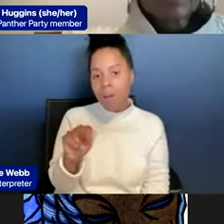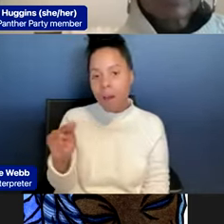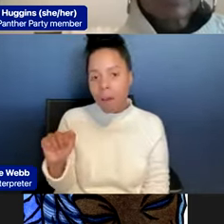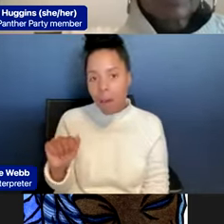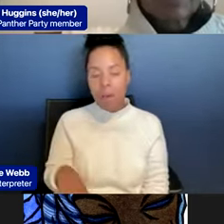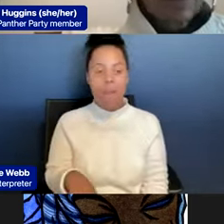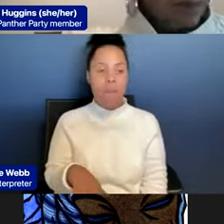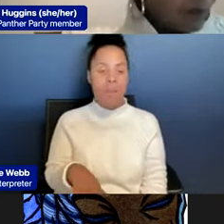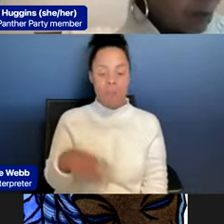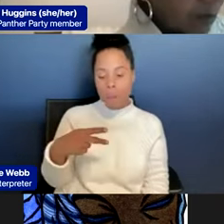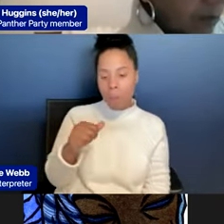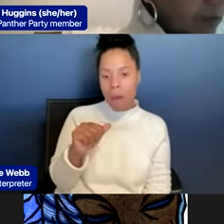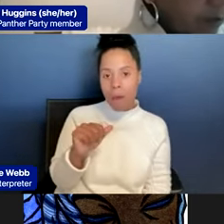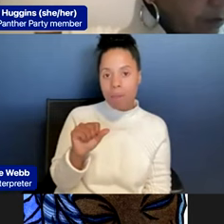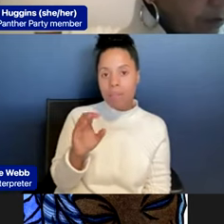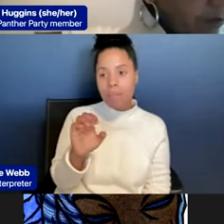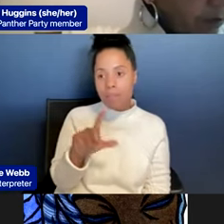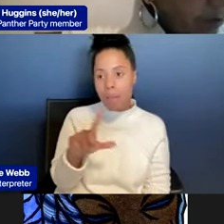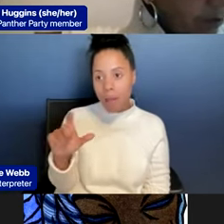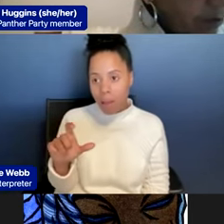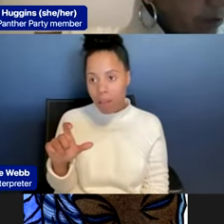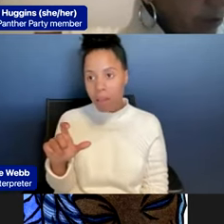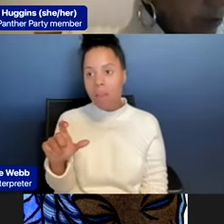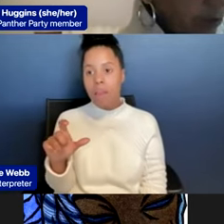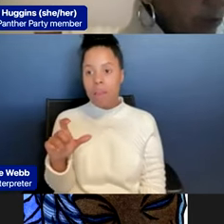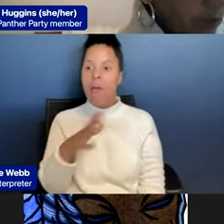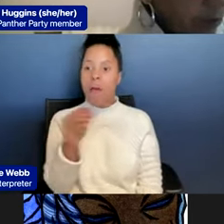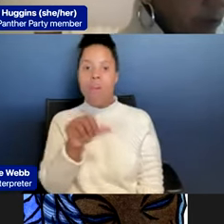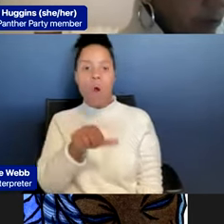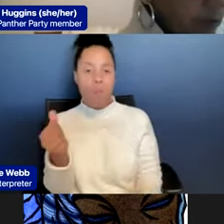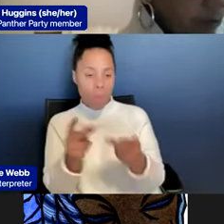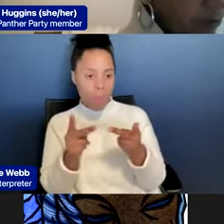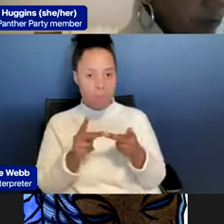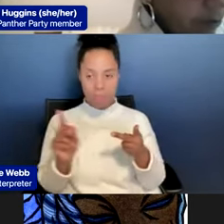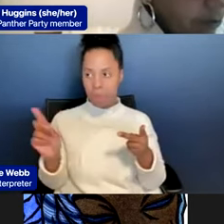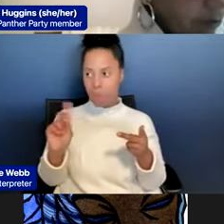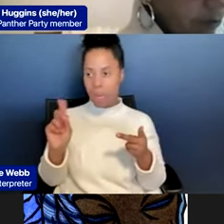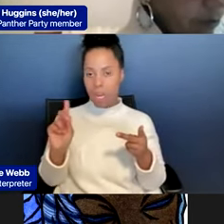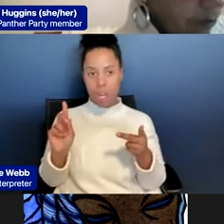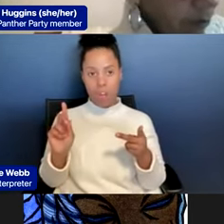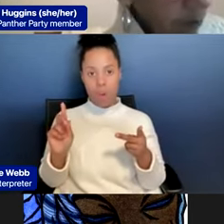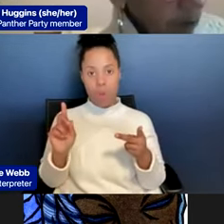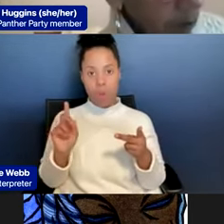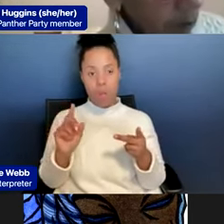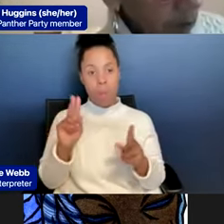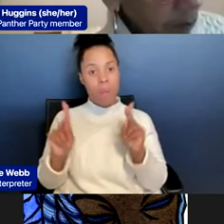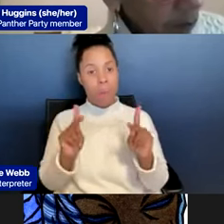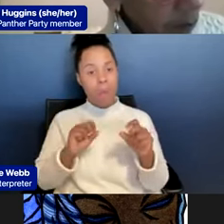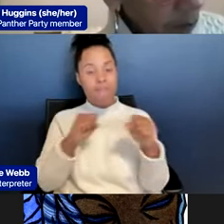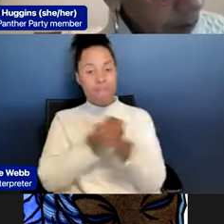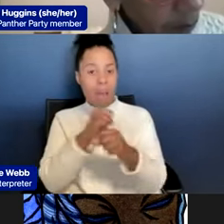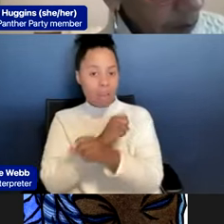Guinea-Bissau, and other places that were fighting for liberation. And in this sense,